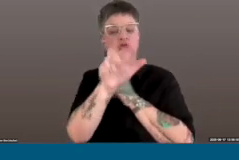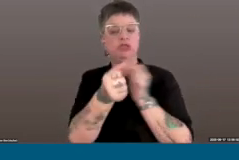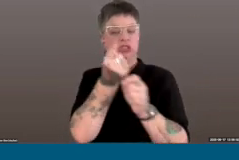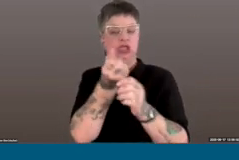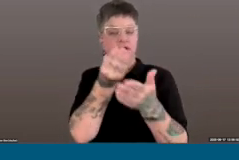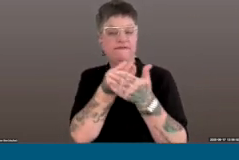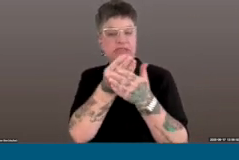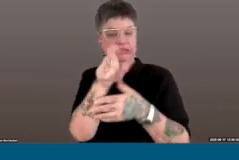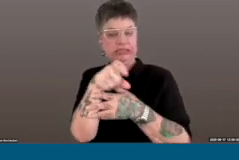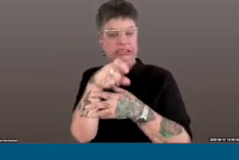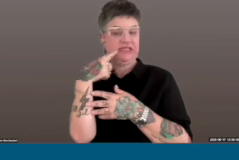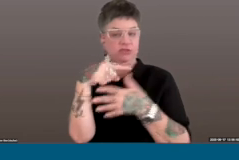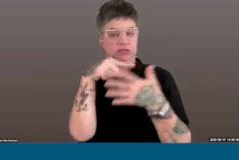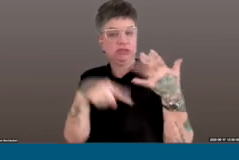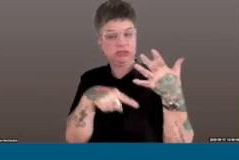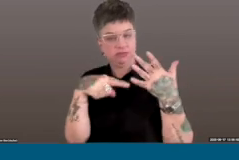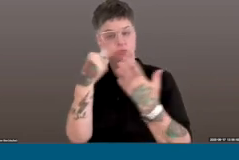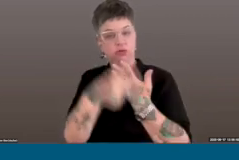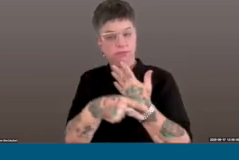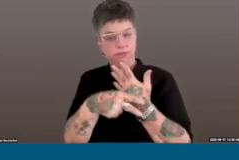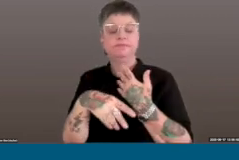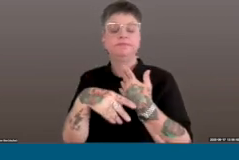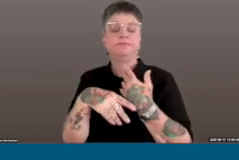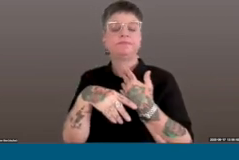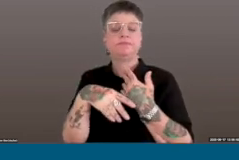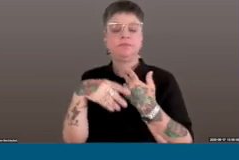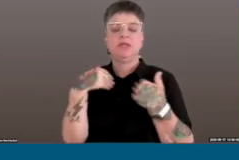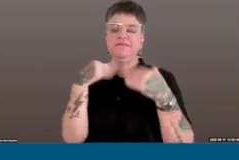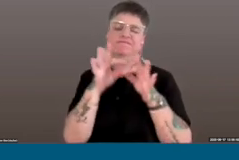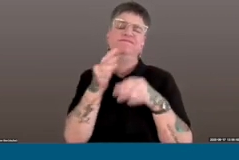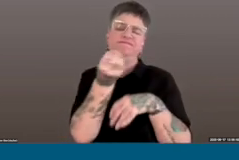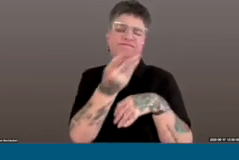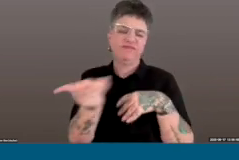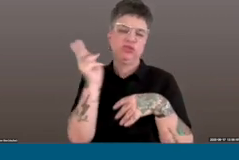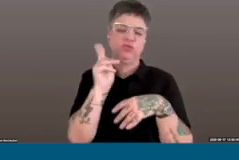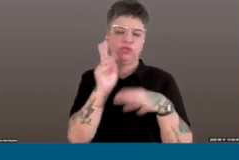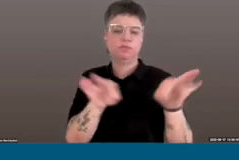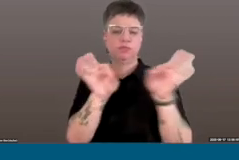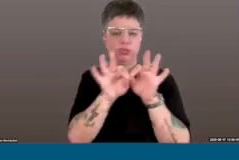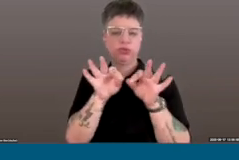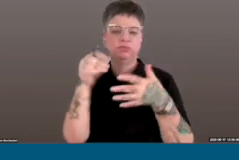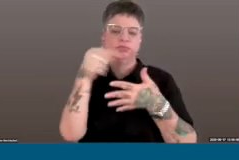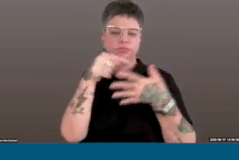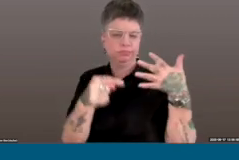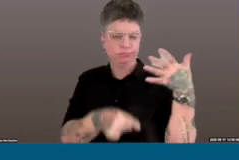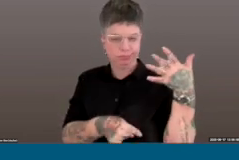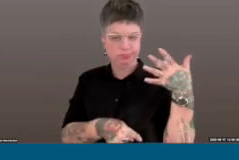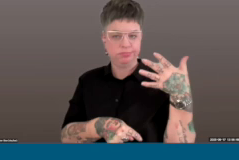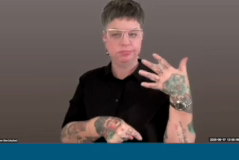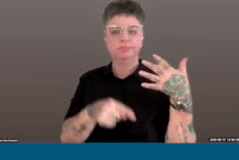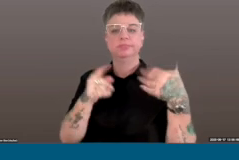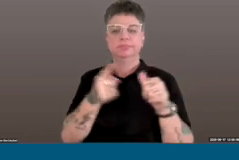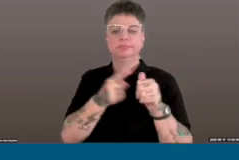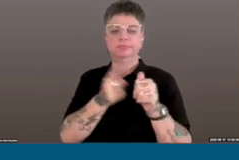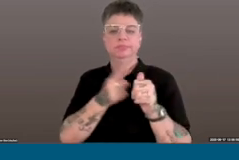these programs. The long-term plan document includes several key elements. So first, it provides an update on California's light-duty